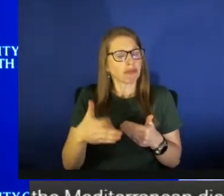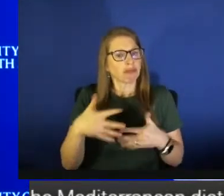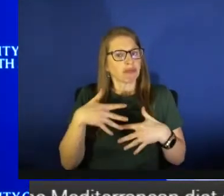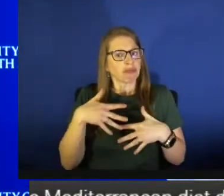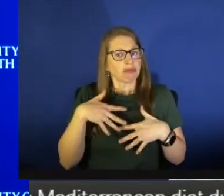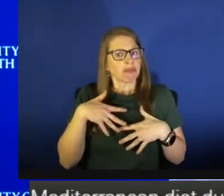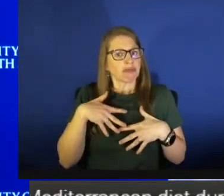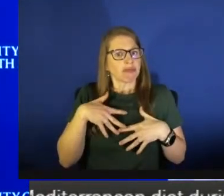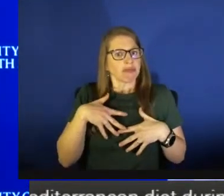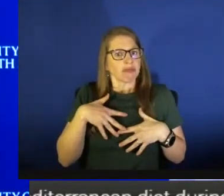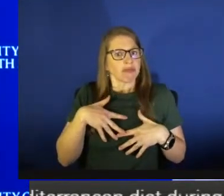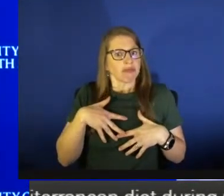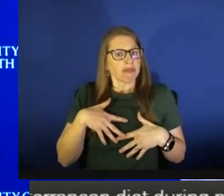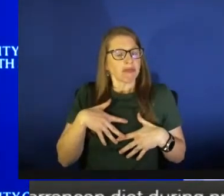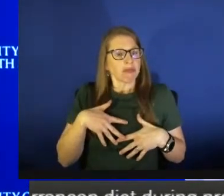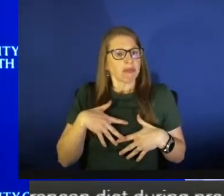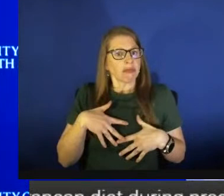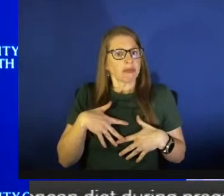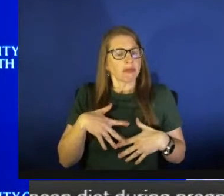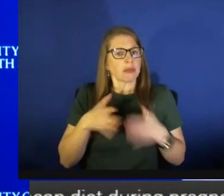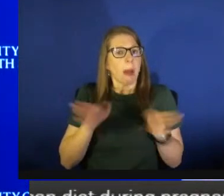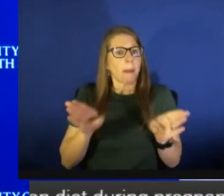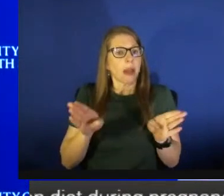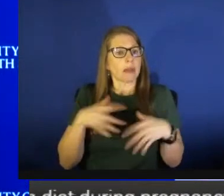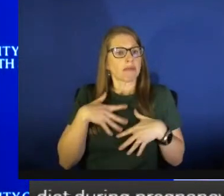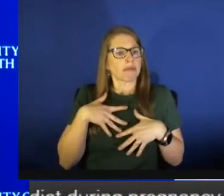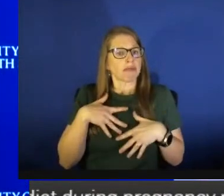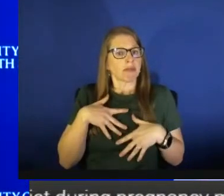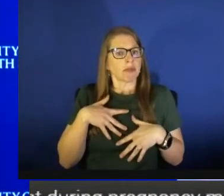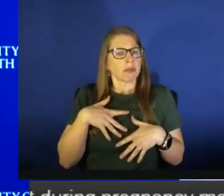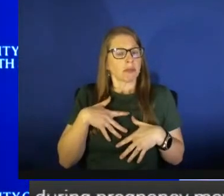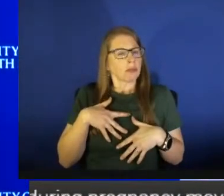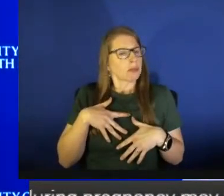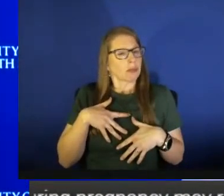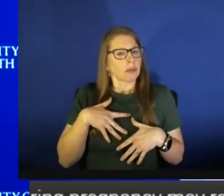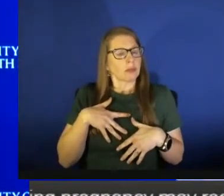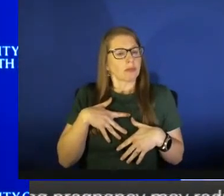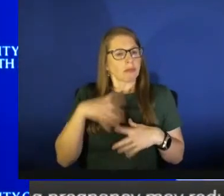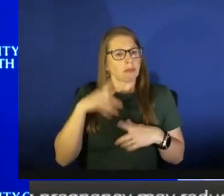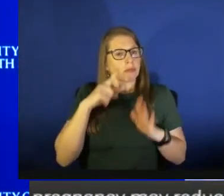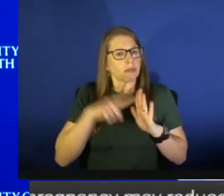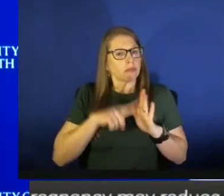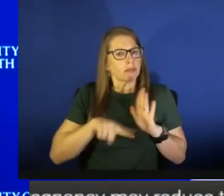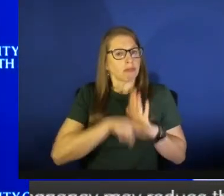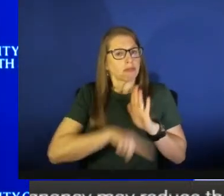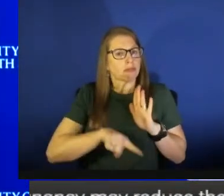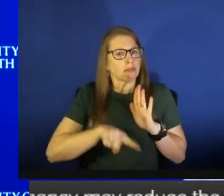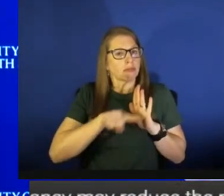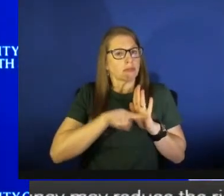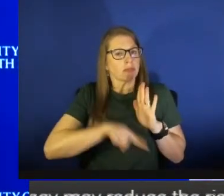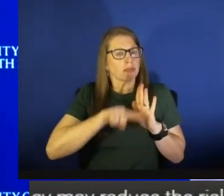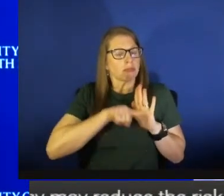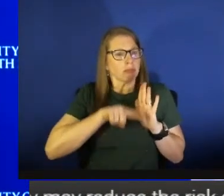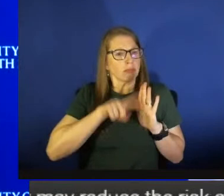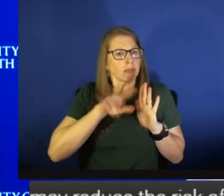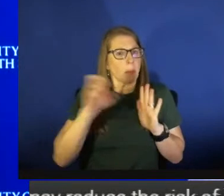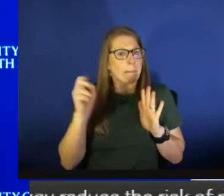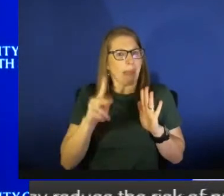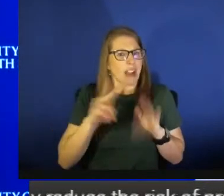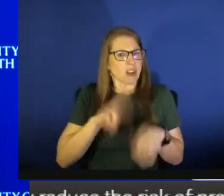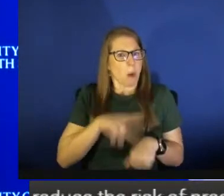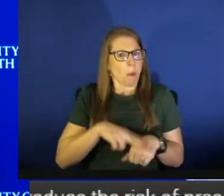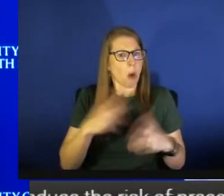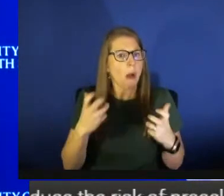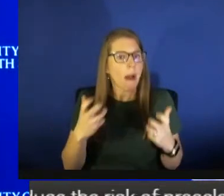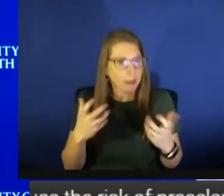general public started to lose their stomach for that and wanted to get back to normal. And so it's been a